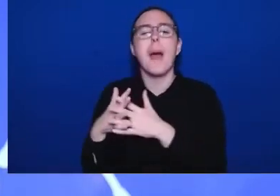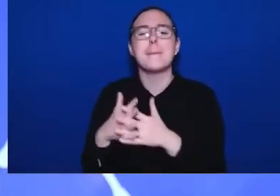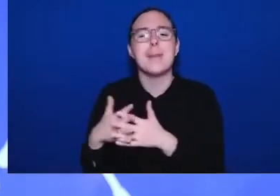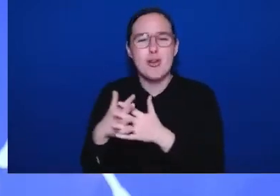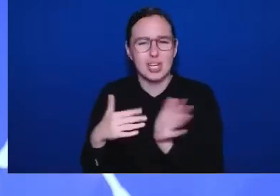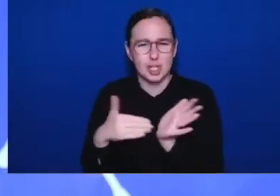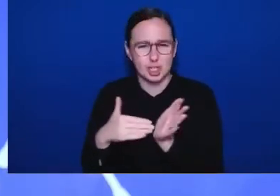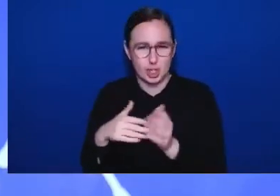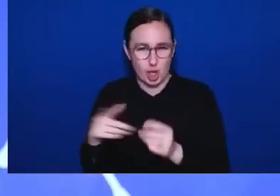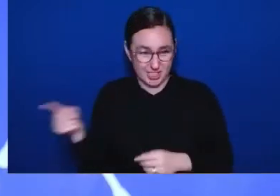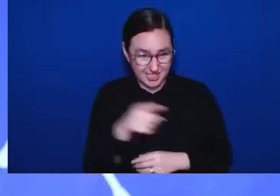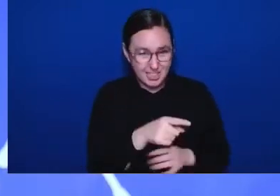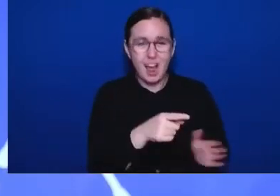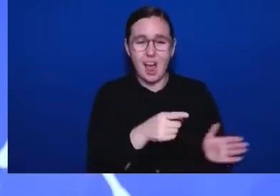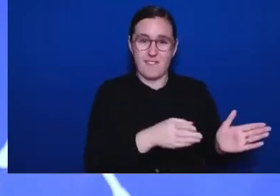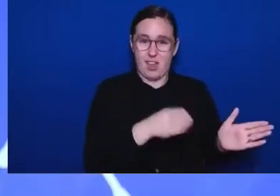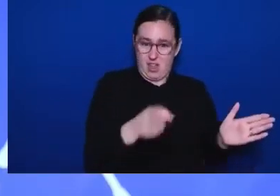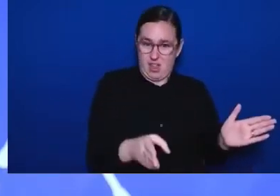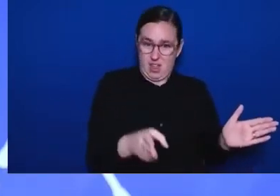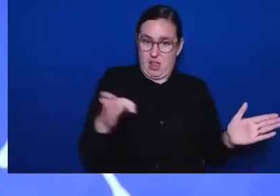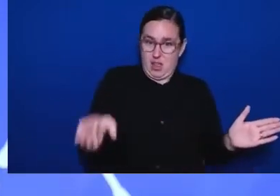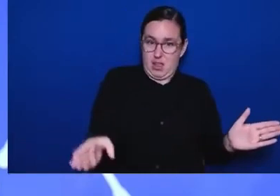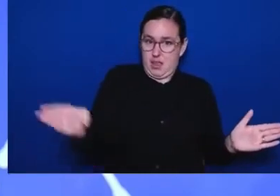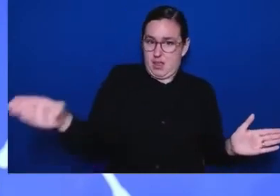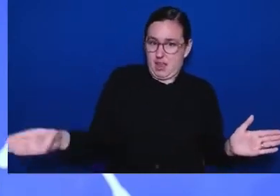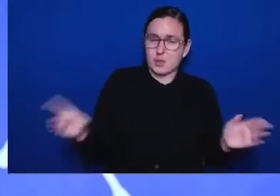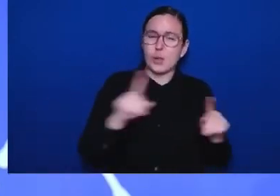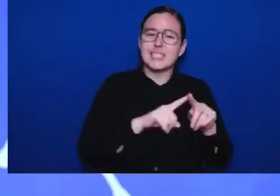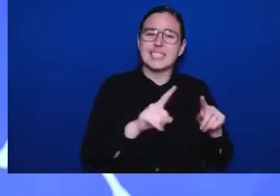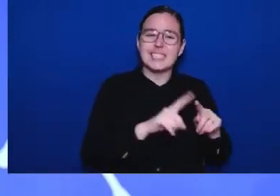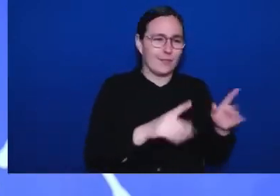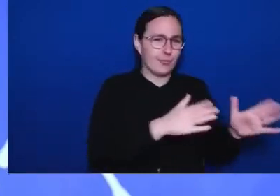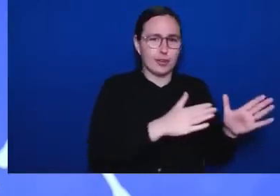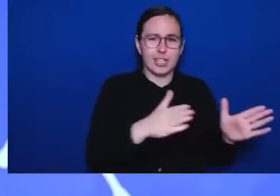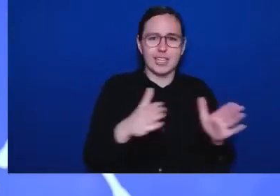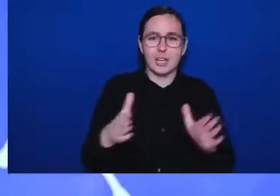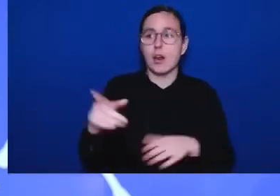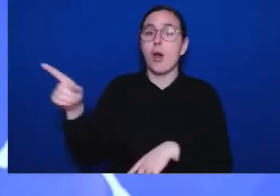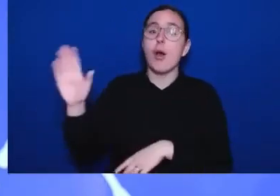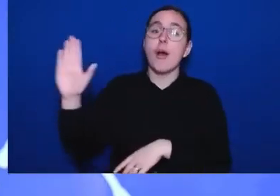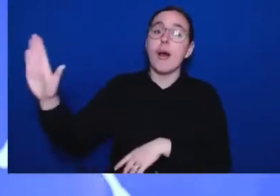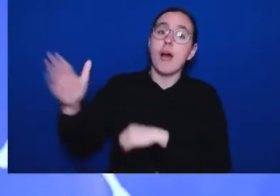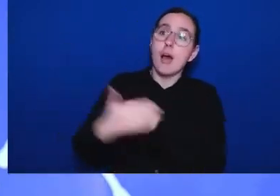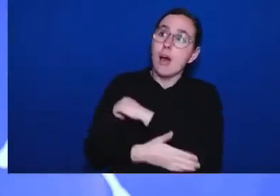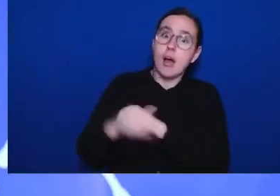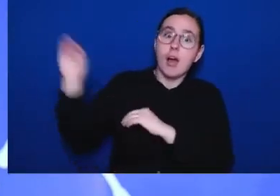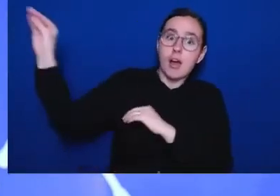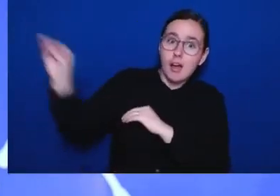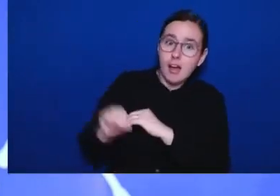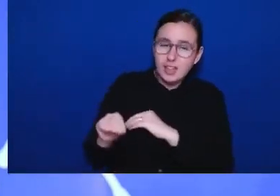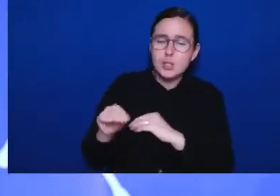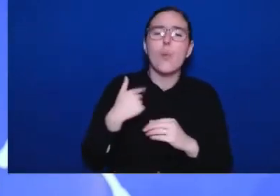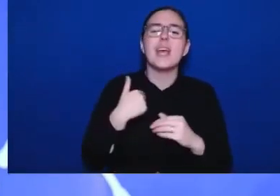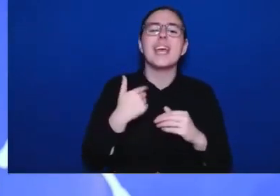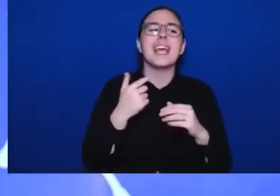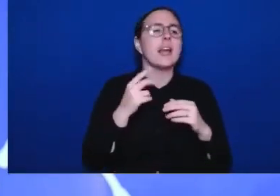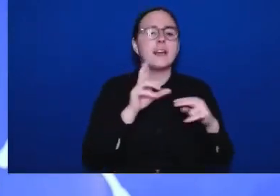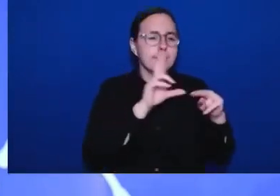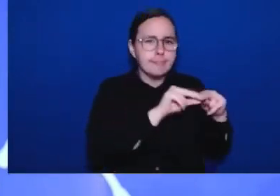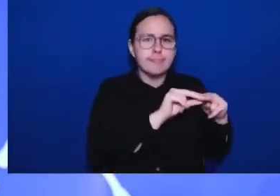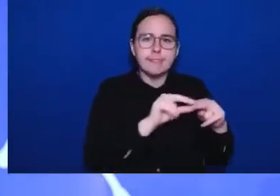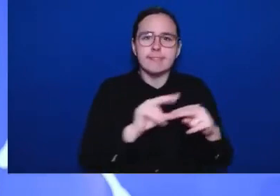doctors. And for associate physicians, particularly for people who've trained as doctors and are working in BC, it will provide a pathway and work